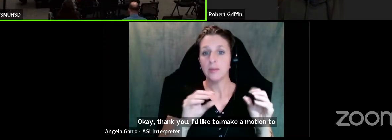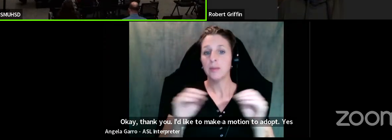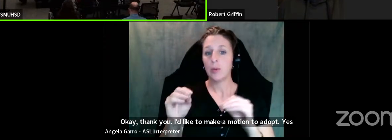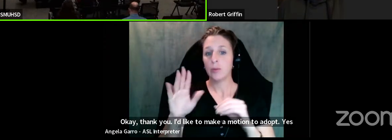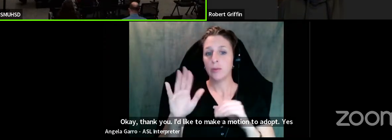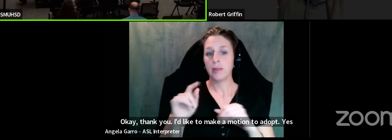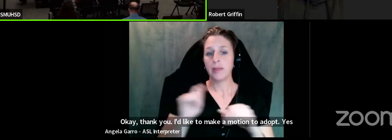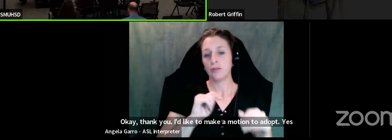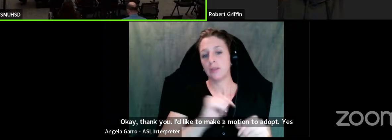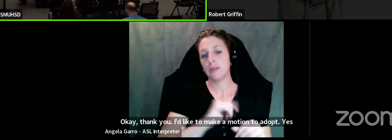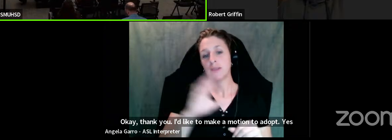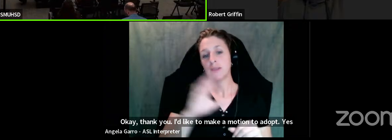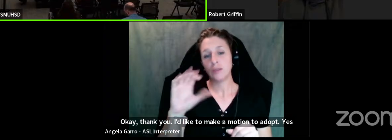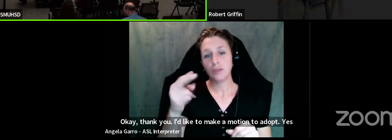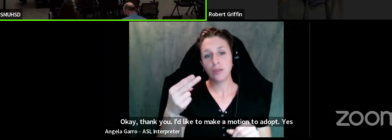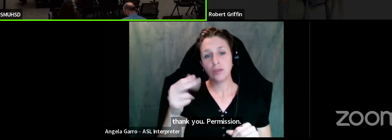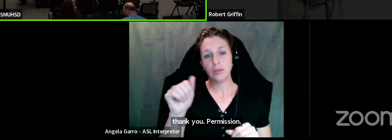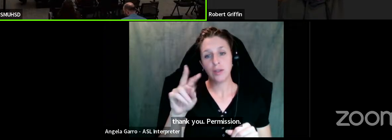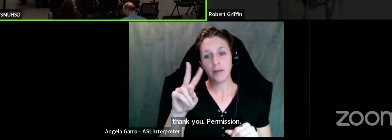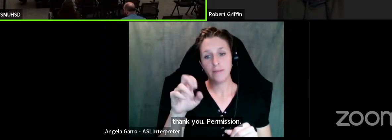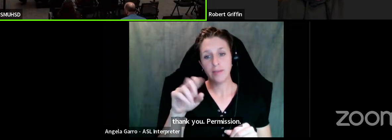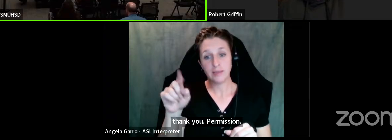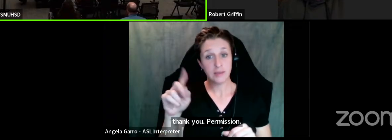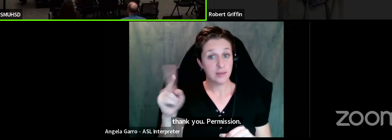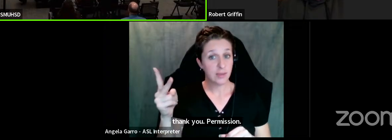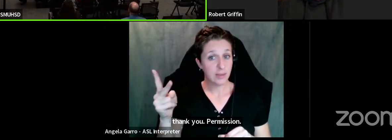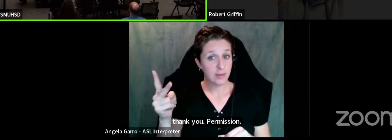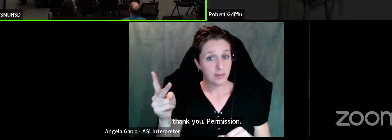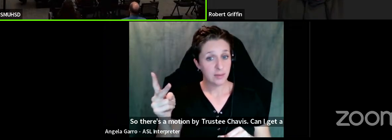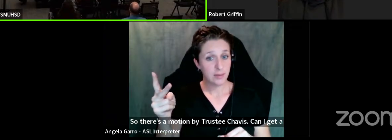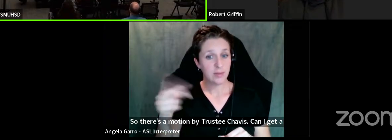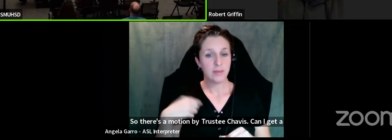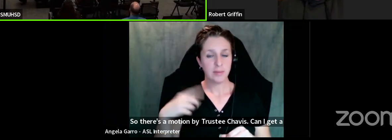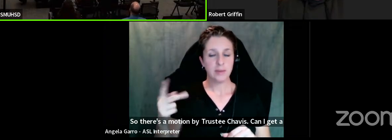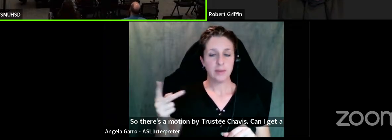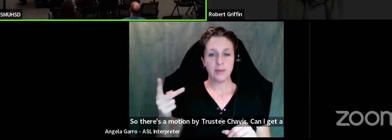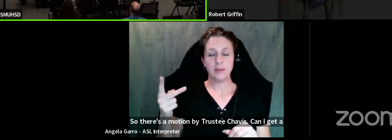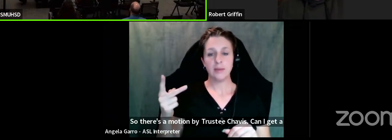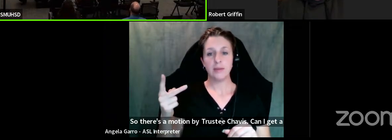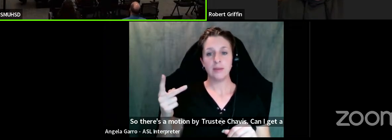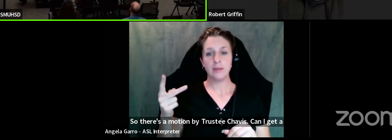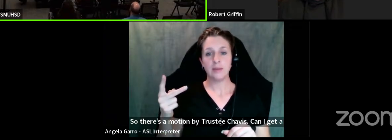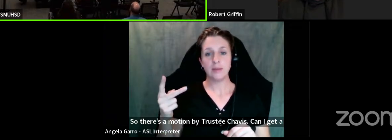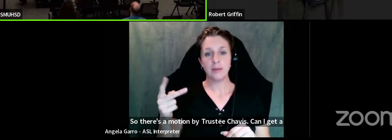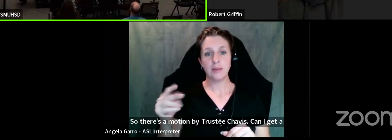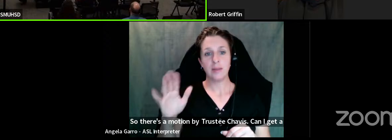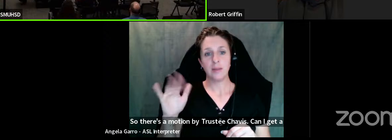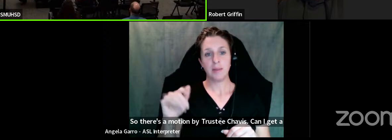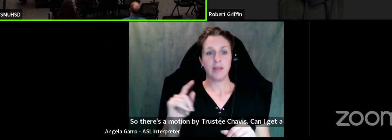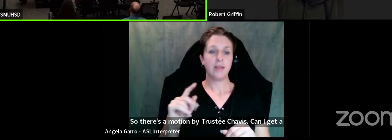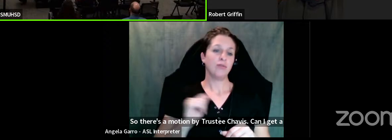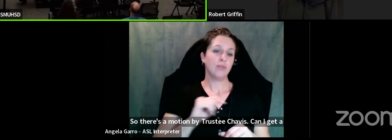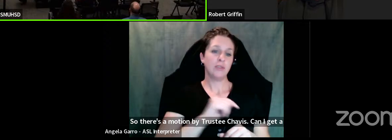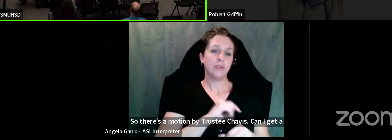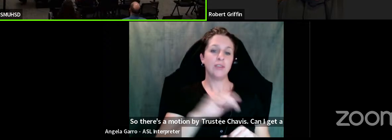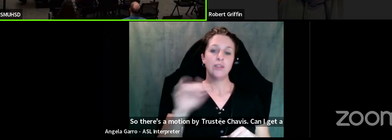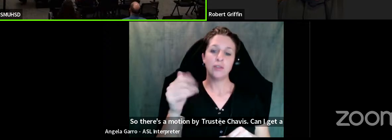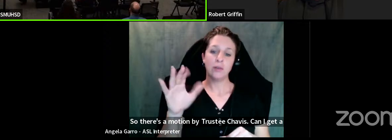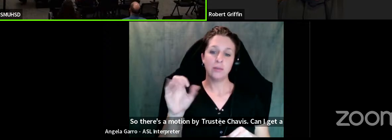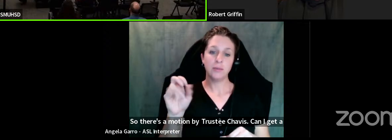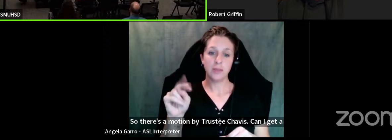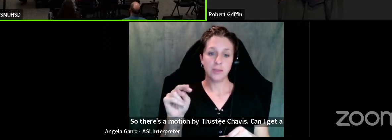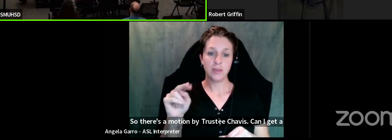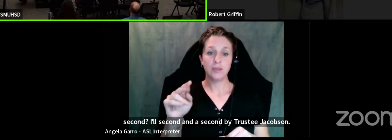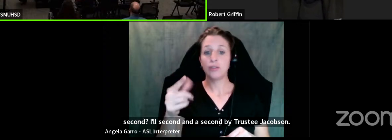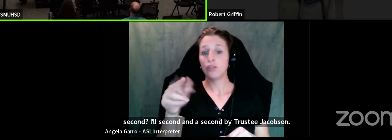by Trustee Chavez. Can I get a second? I'll second. And a second by Trustee Jacobson. Trustee Griffin,